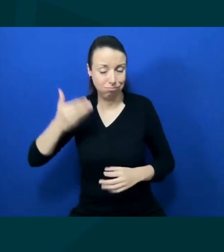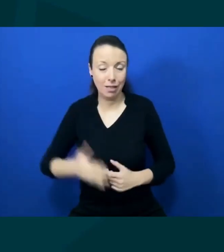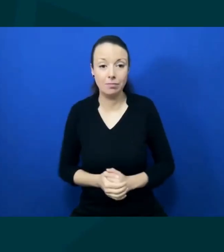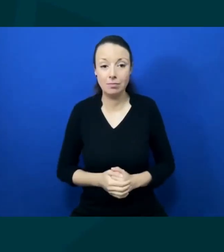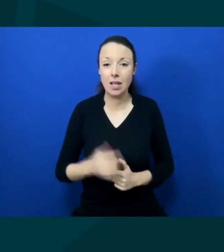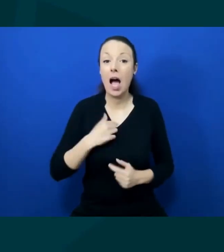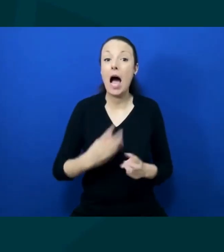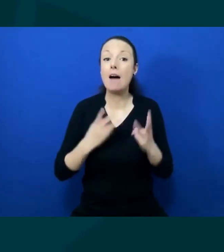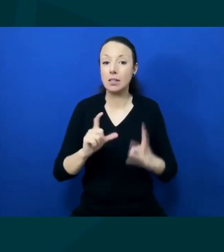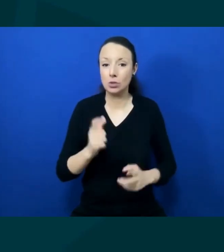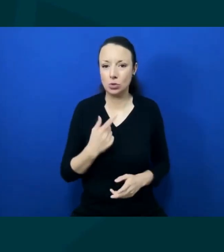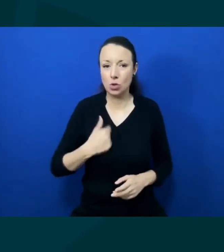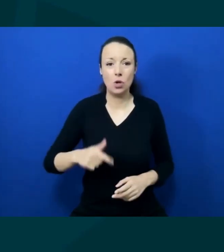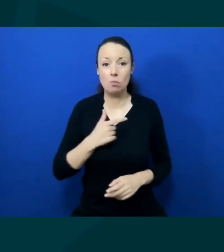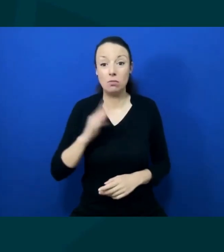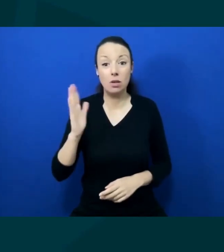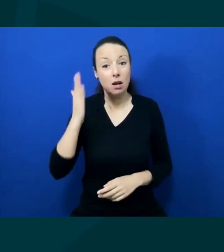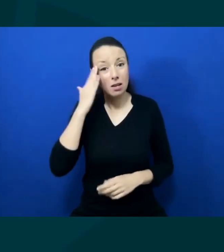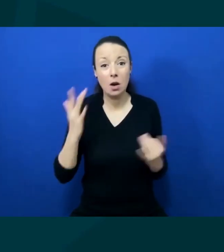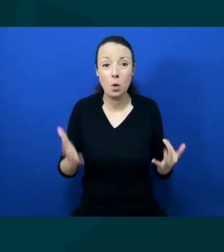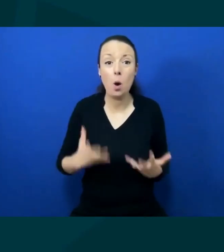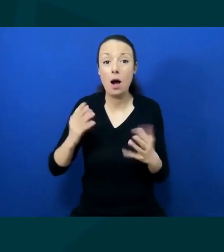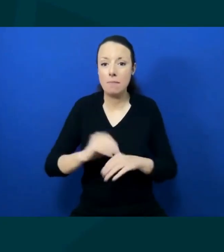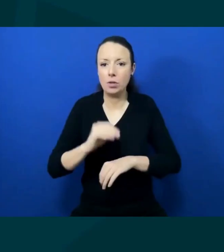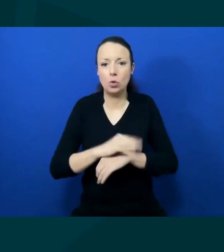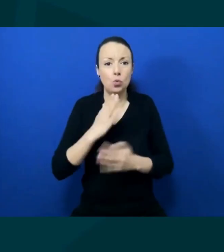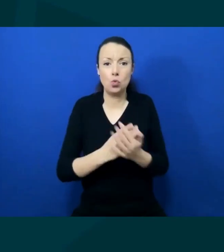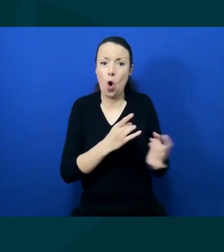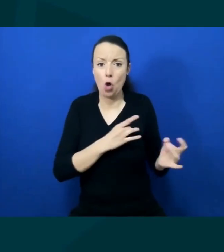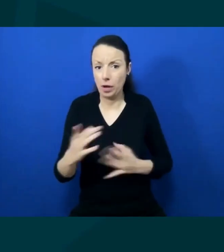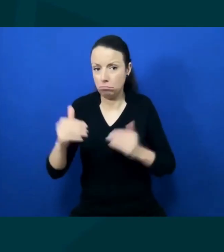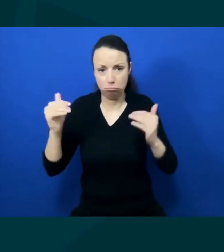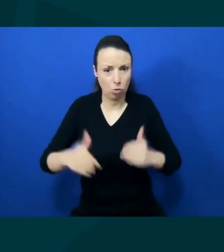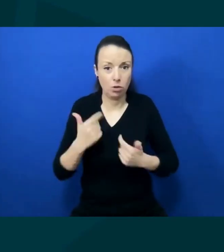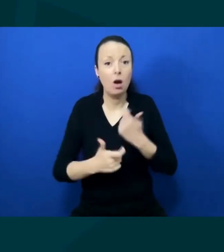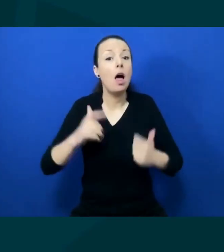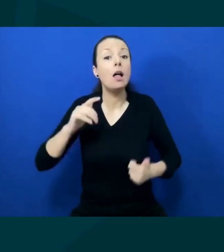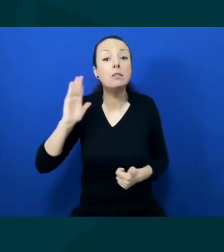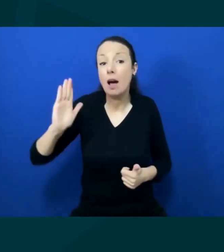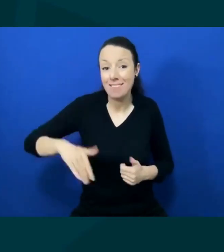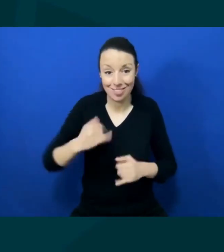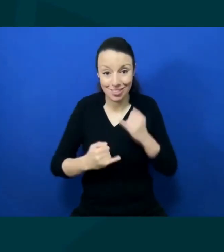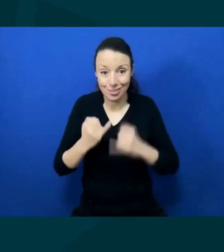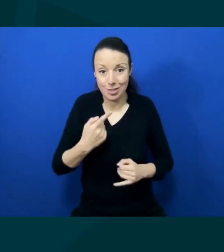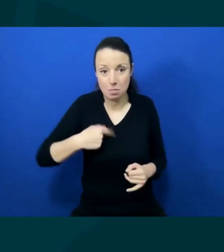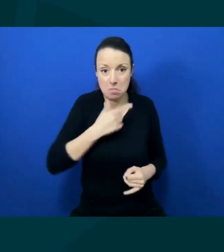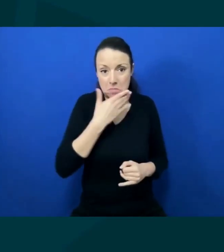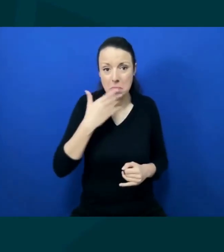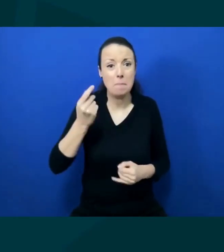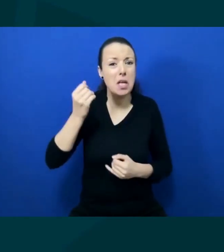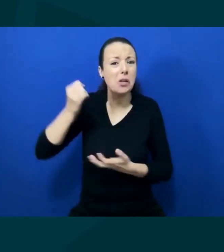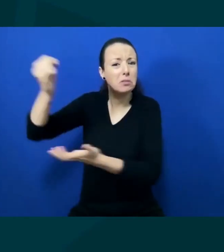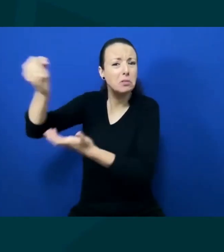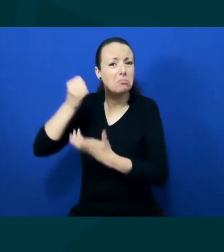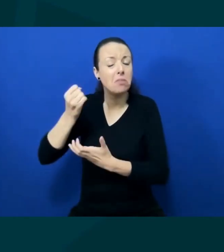What was most important there? We learned simple methods that can be introduced almost overnight, immediately, even if